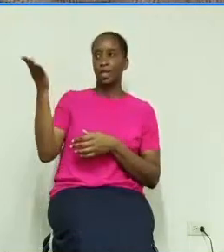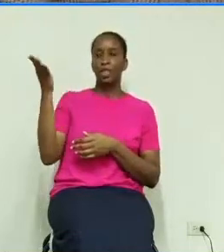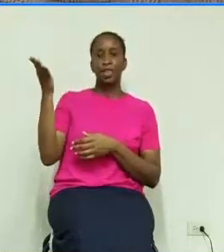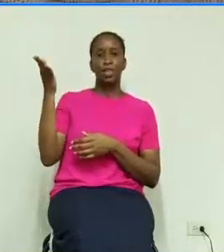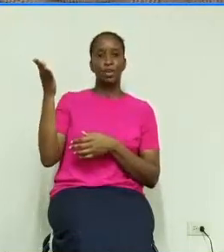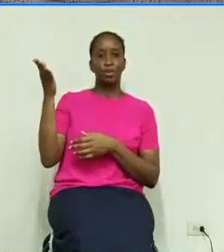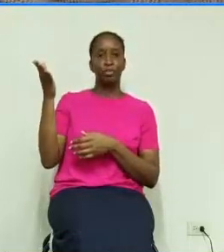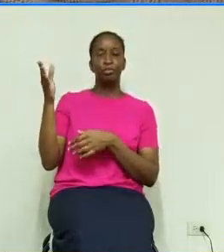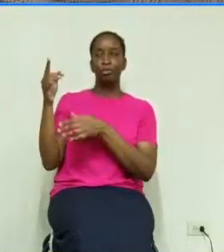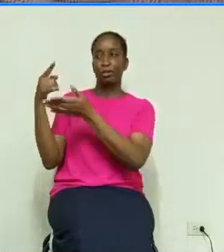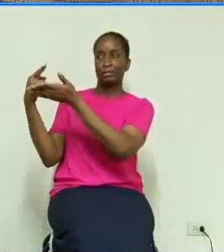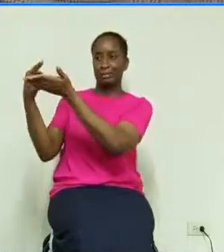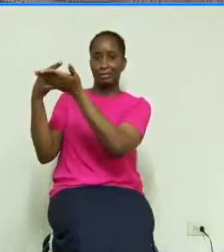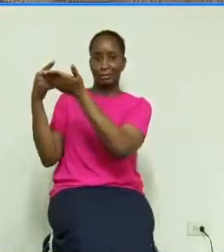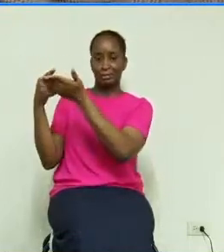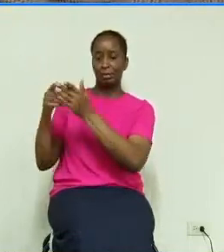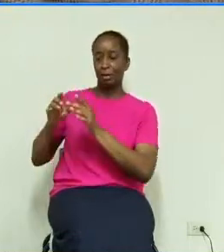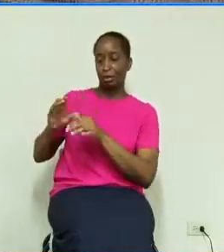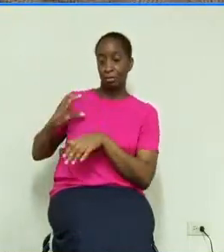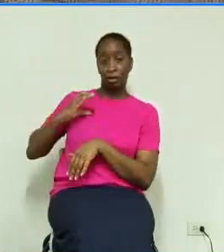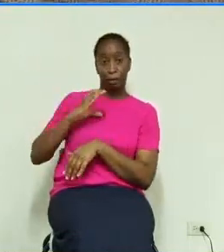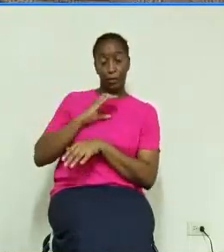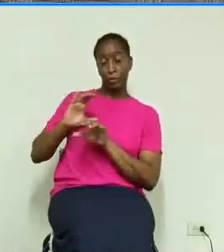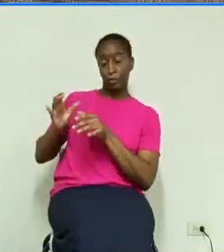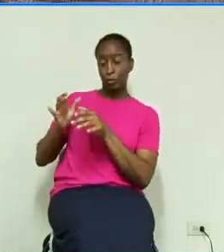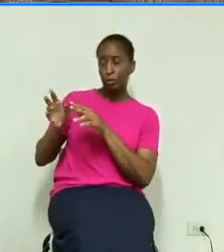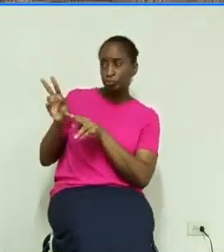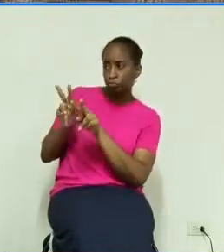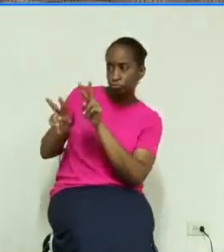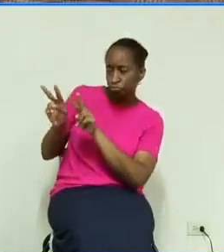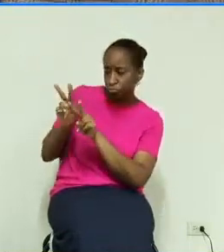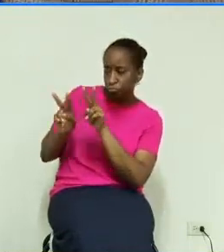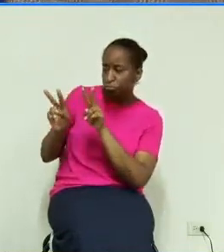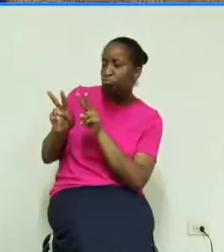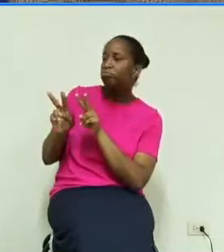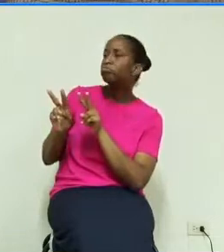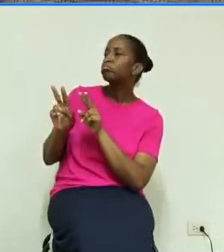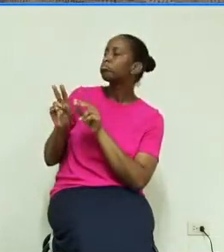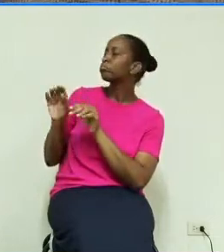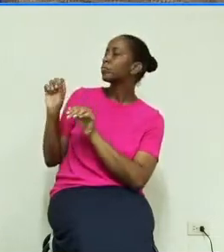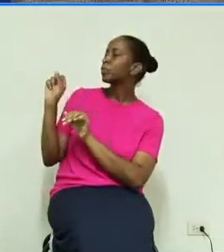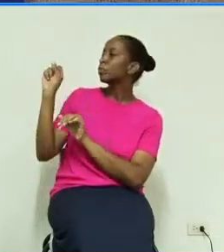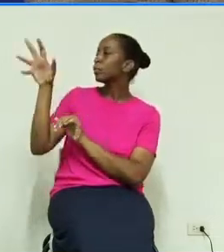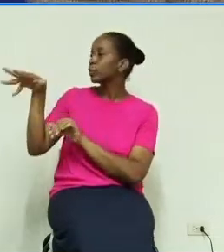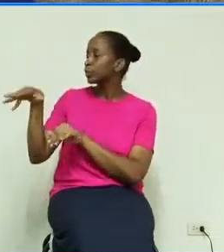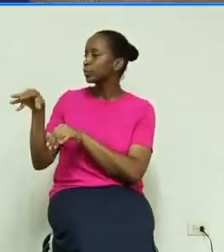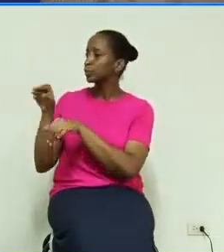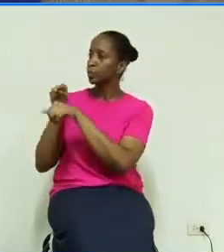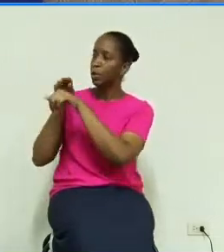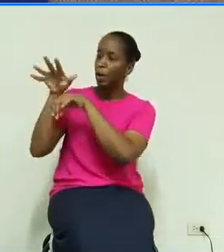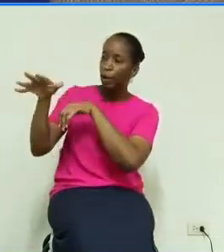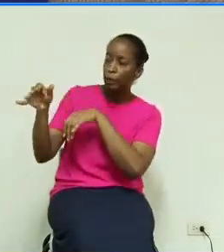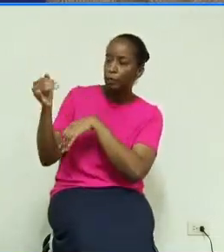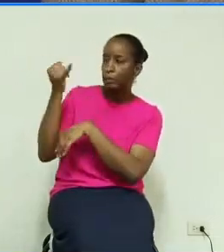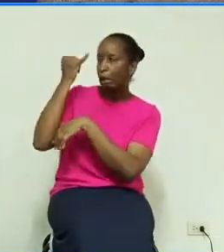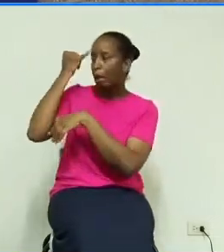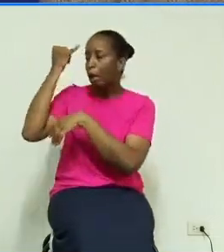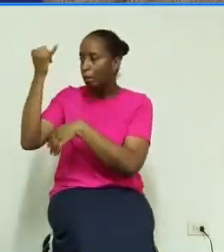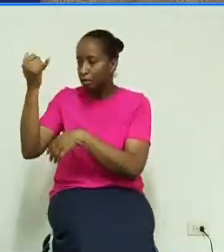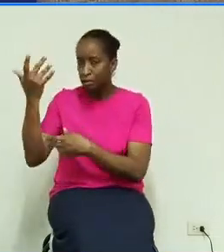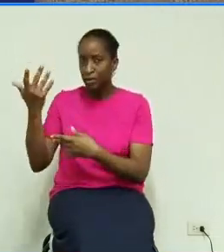expansion and clarification and the wisdom of experience and learning and skills